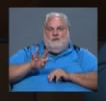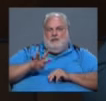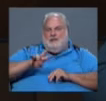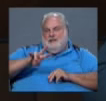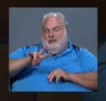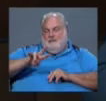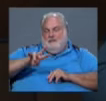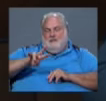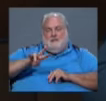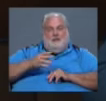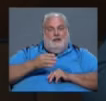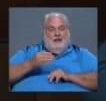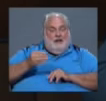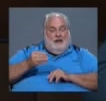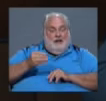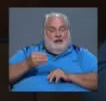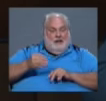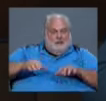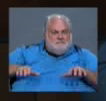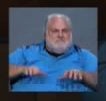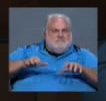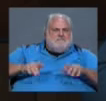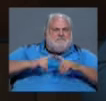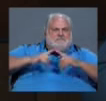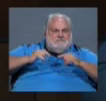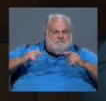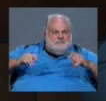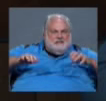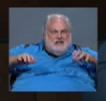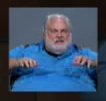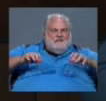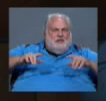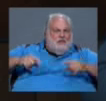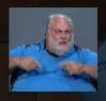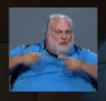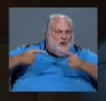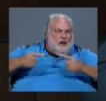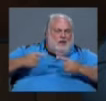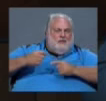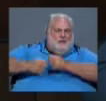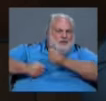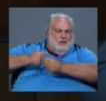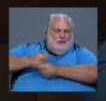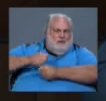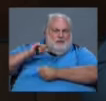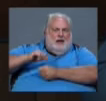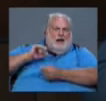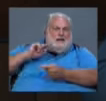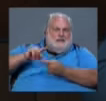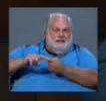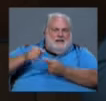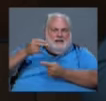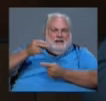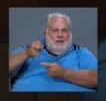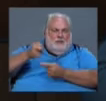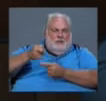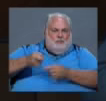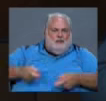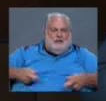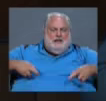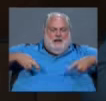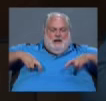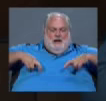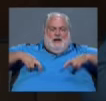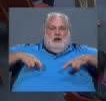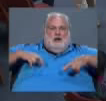and did all sorts of activities throughout the career of that ship until it was decommissioned and is made into a